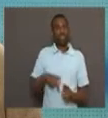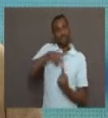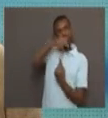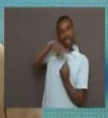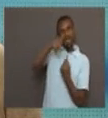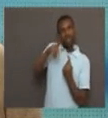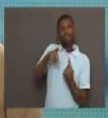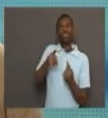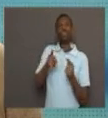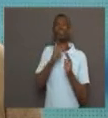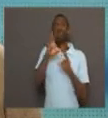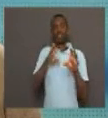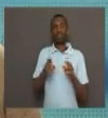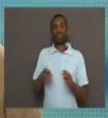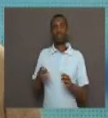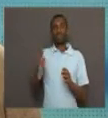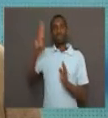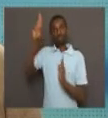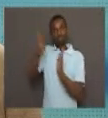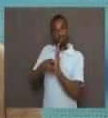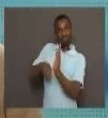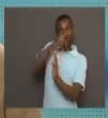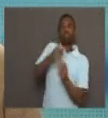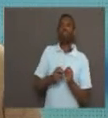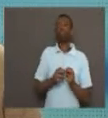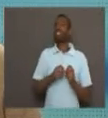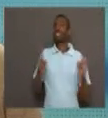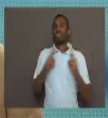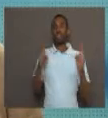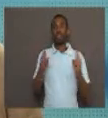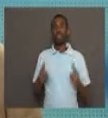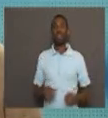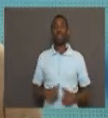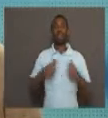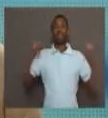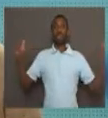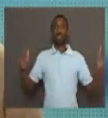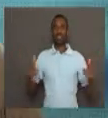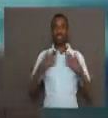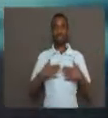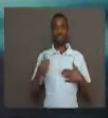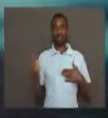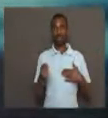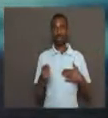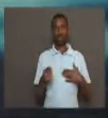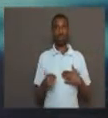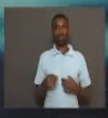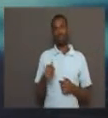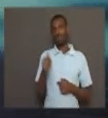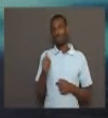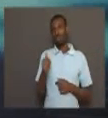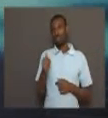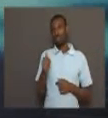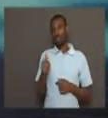be bouncing off a much larger body than electrons,